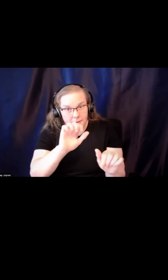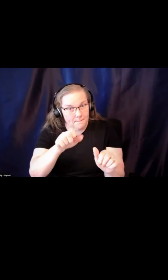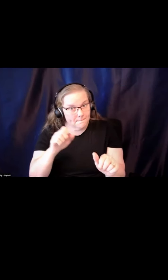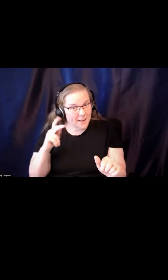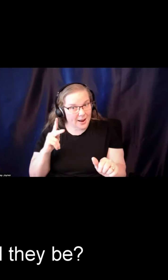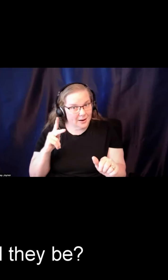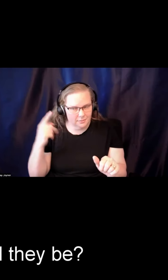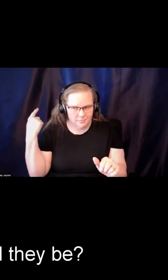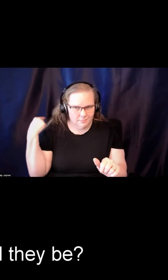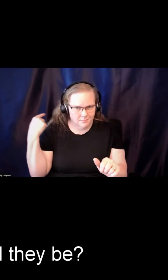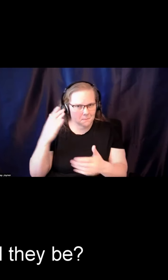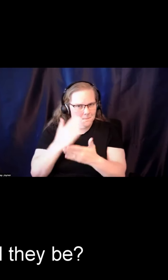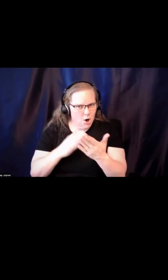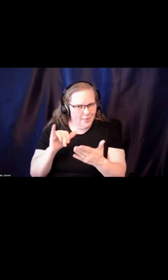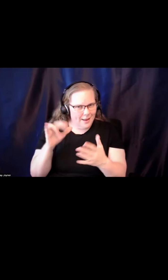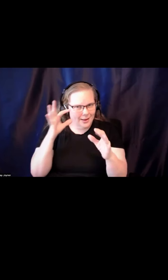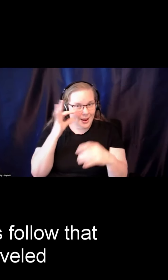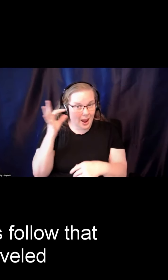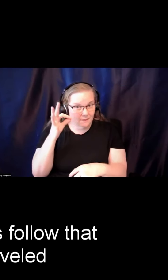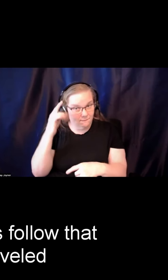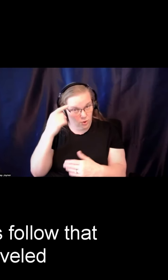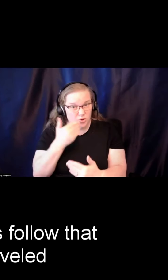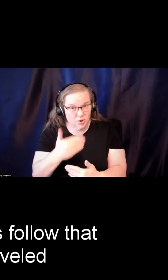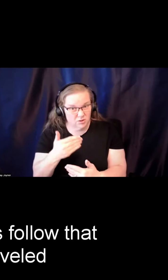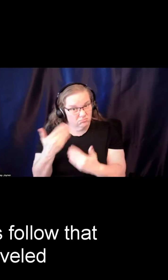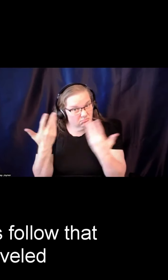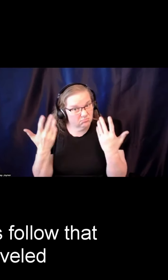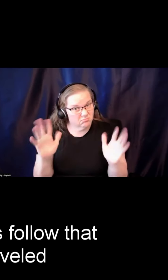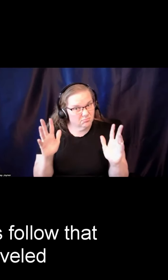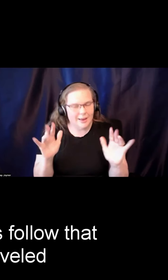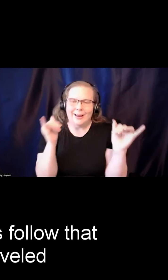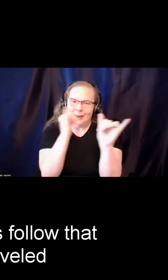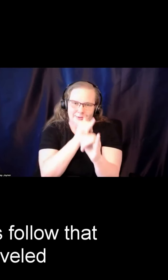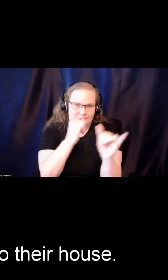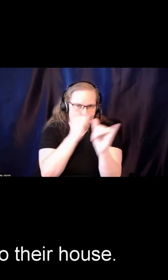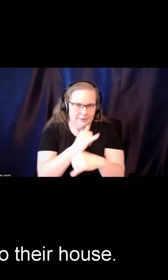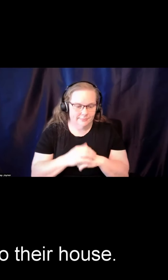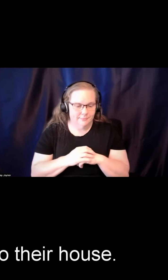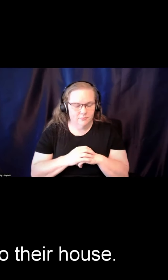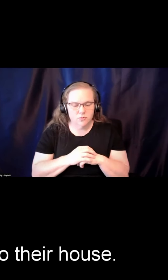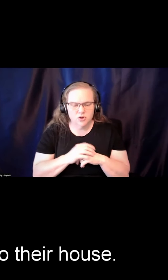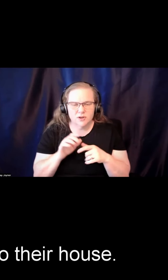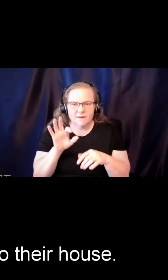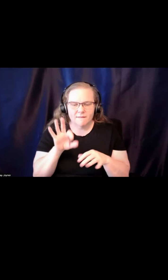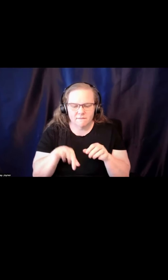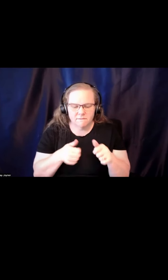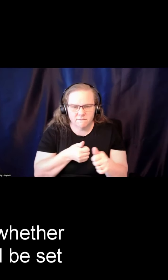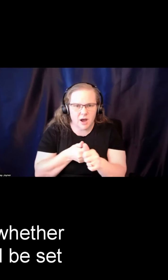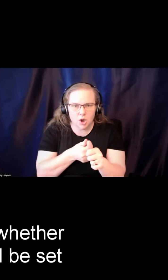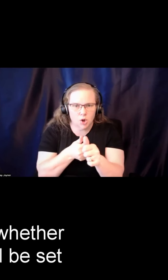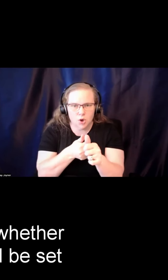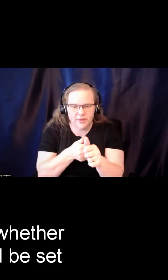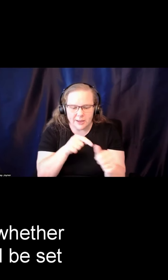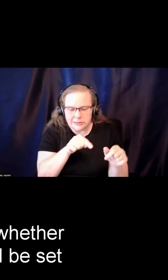good? How silly could they be? All they can do is follow that neatly shoveled zigzag path back to their house.